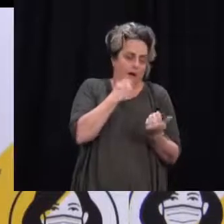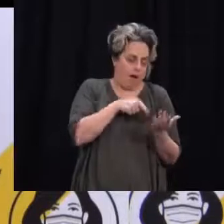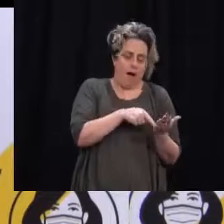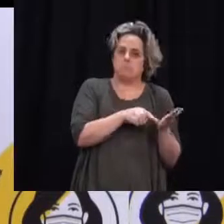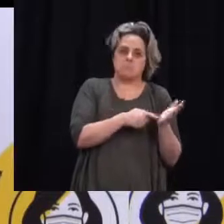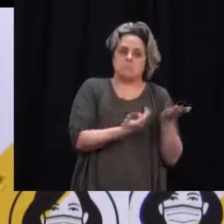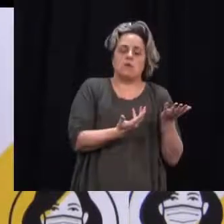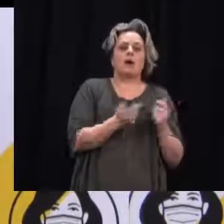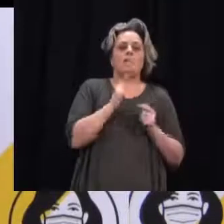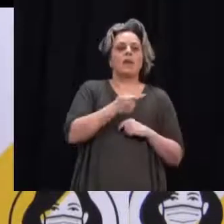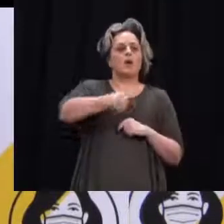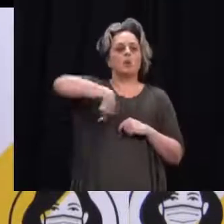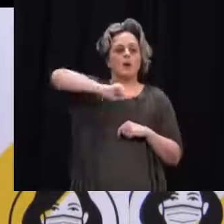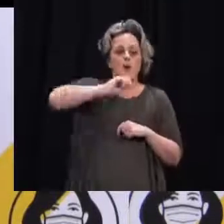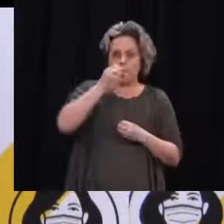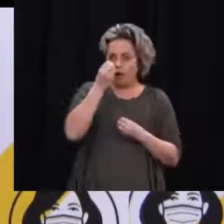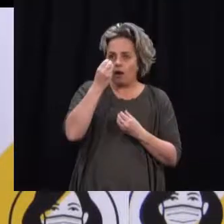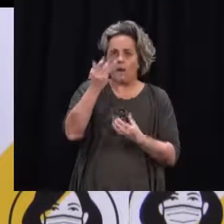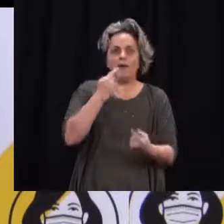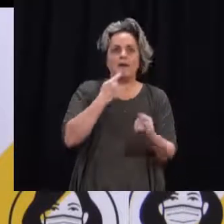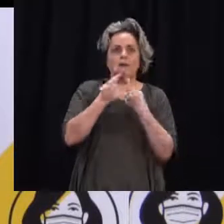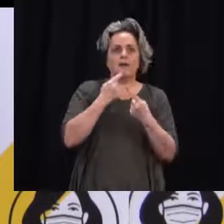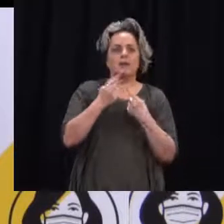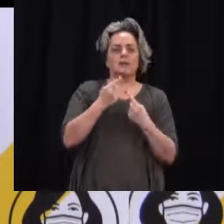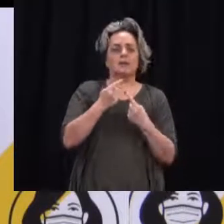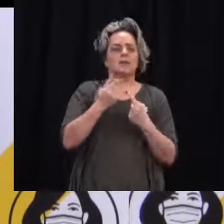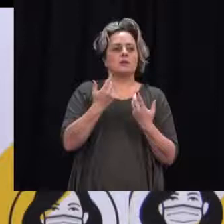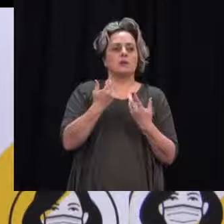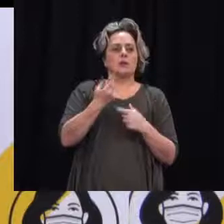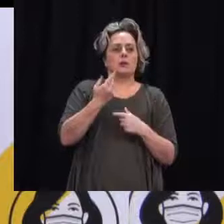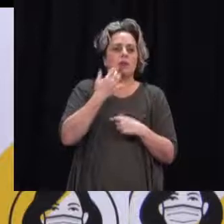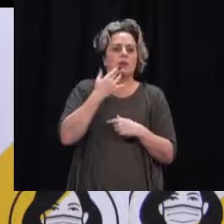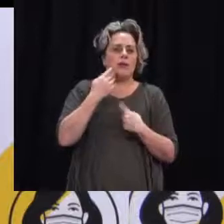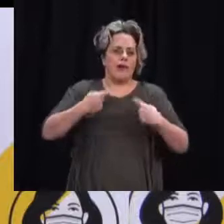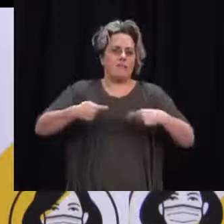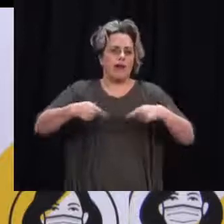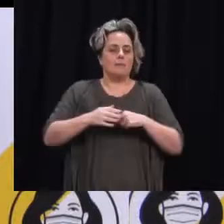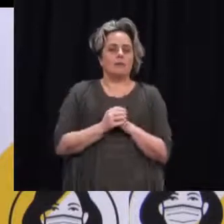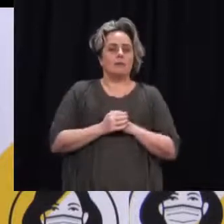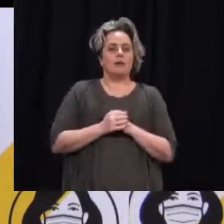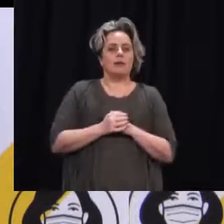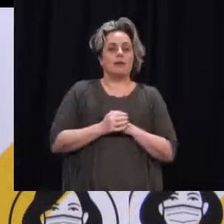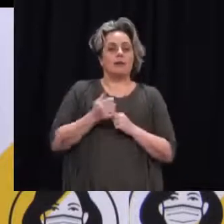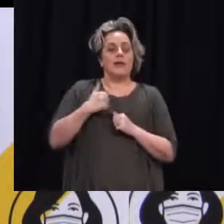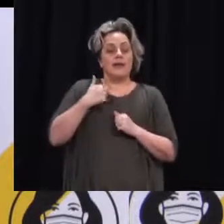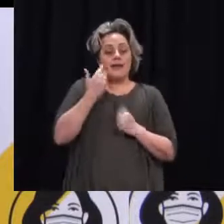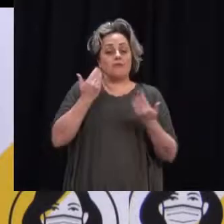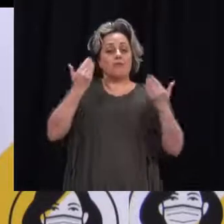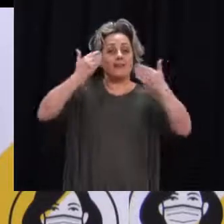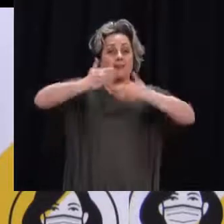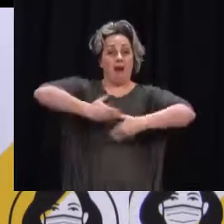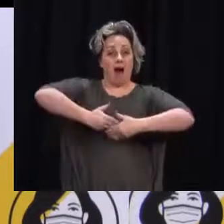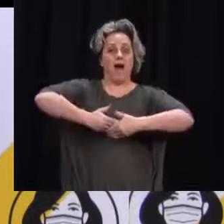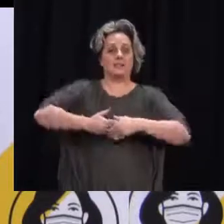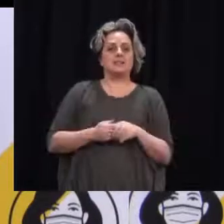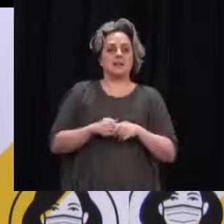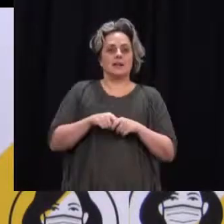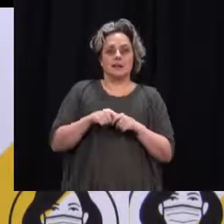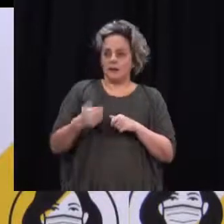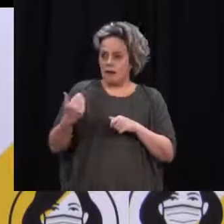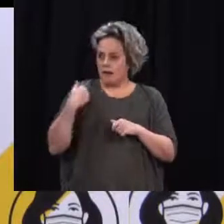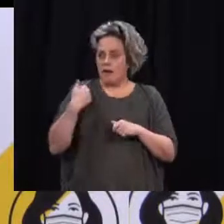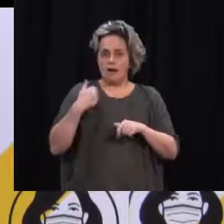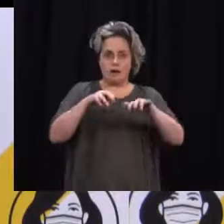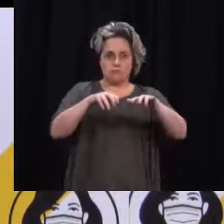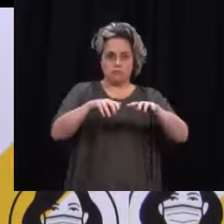to provide that detail towards the end of the day each day. Because the new cases come in overnight and are loaded into the system at 8 in the morning,